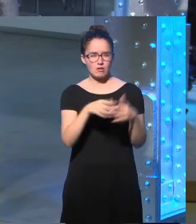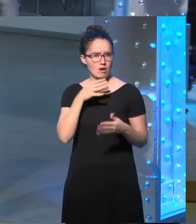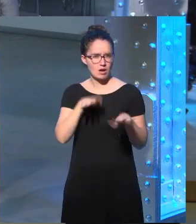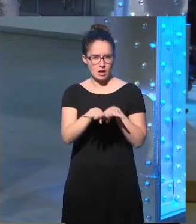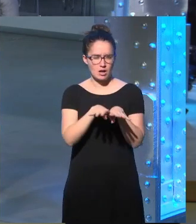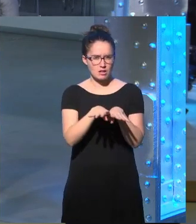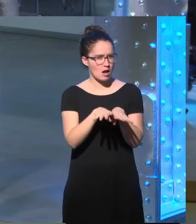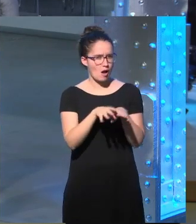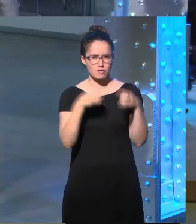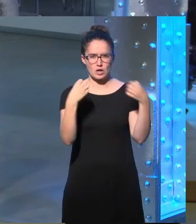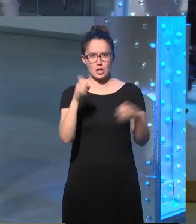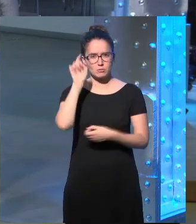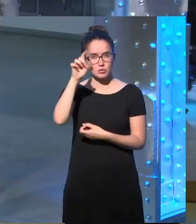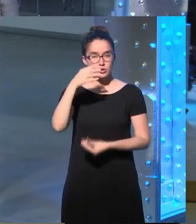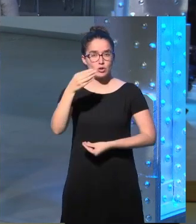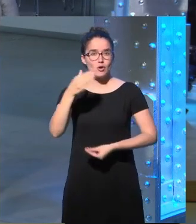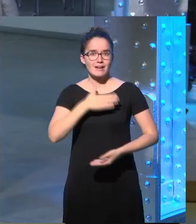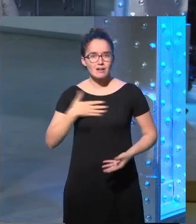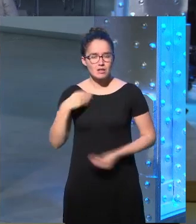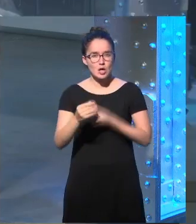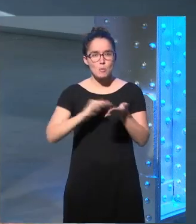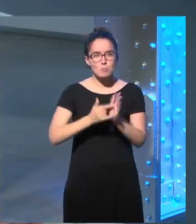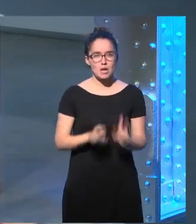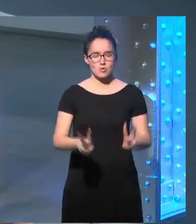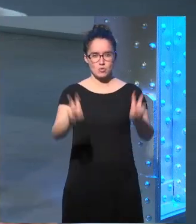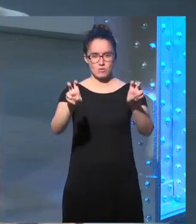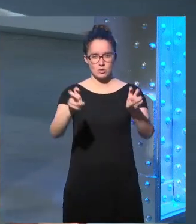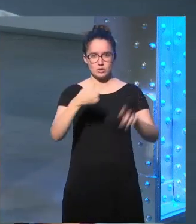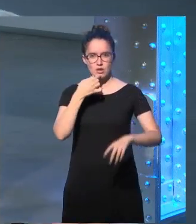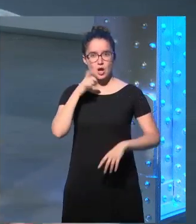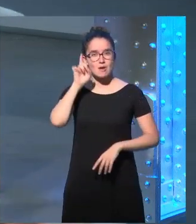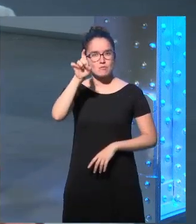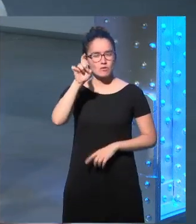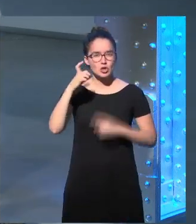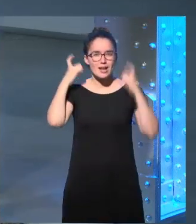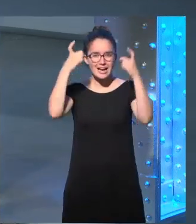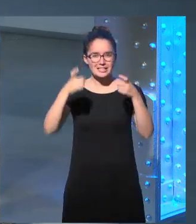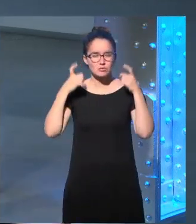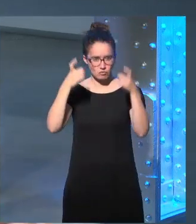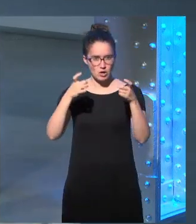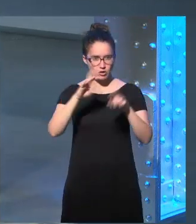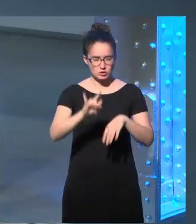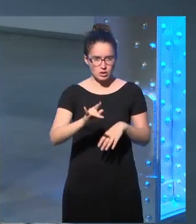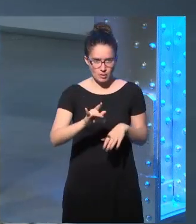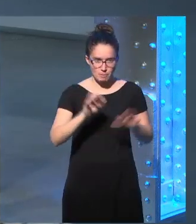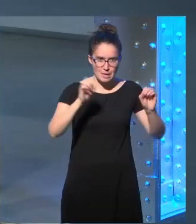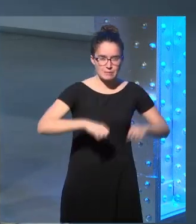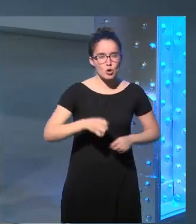criticized teachers when he wanted to drive his new